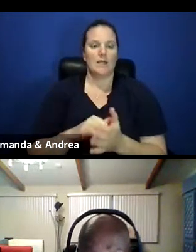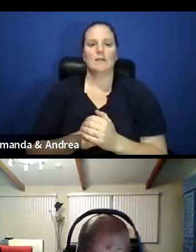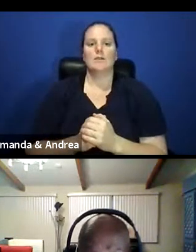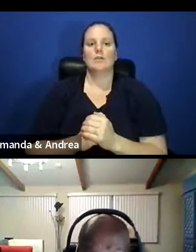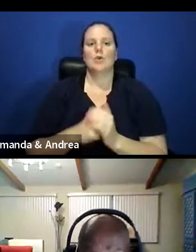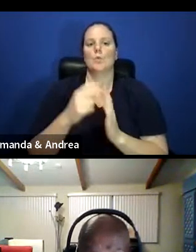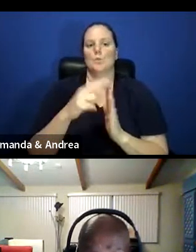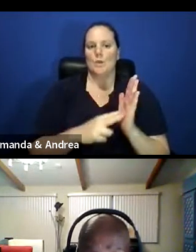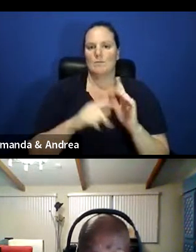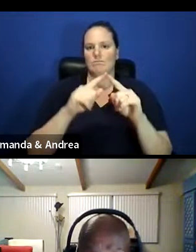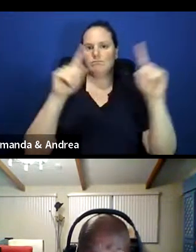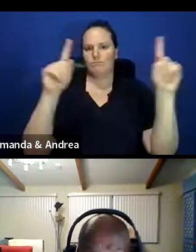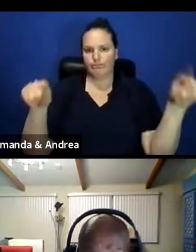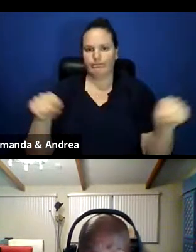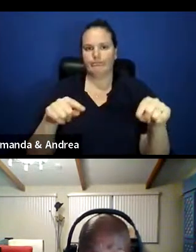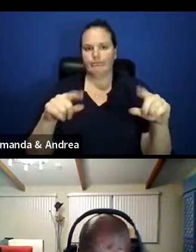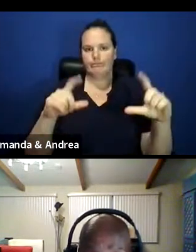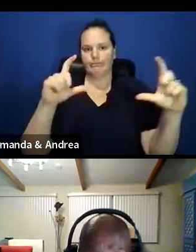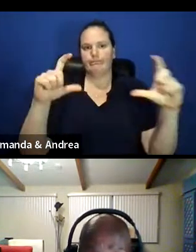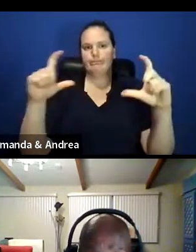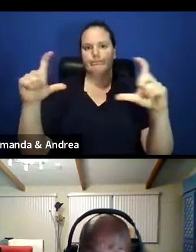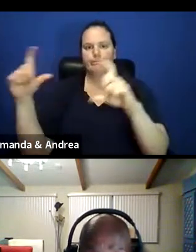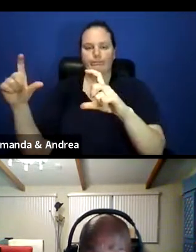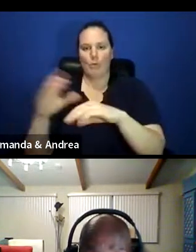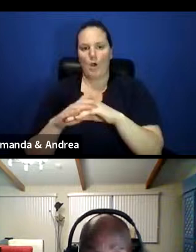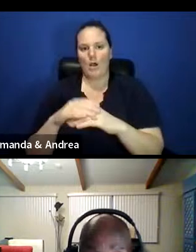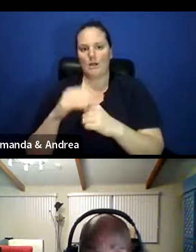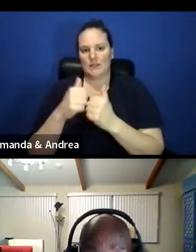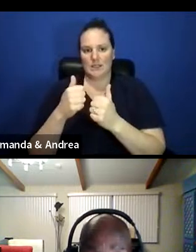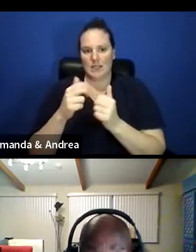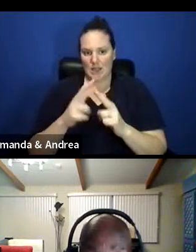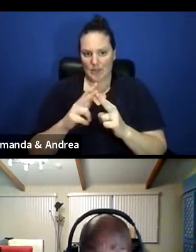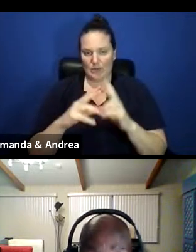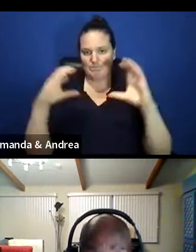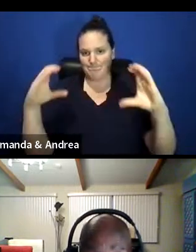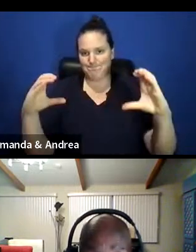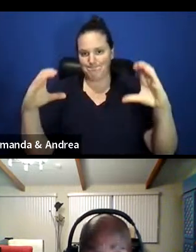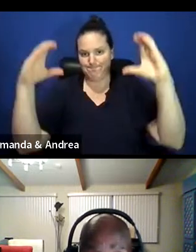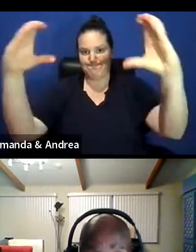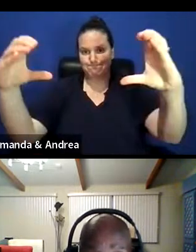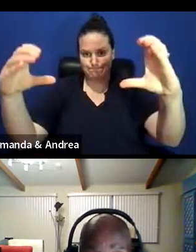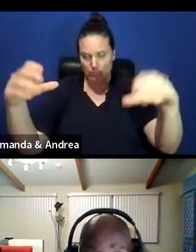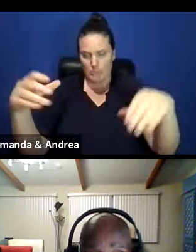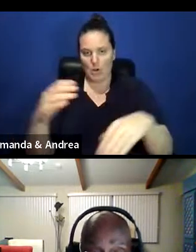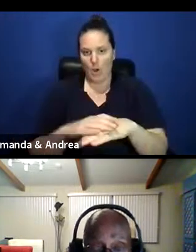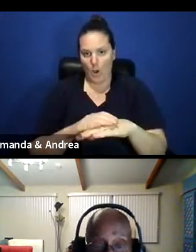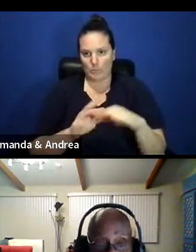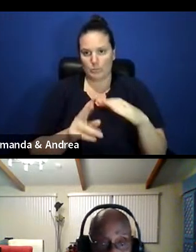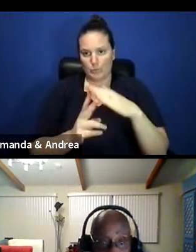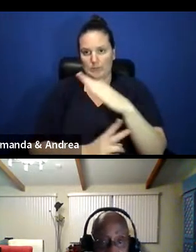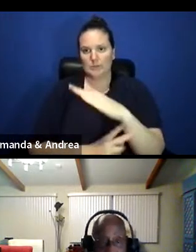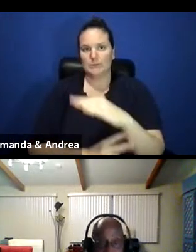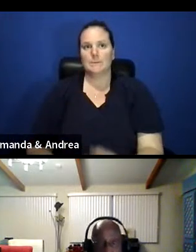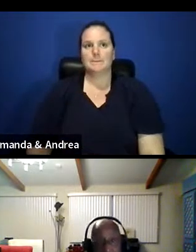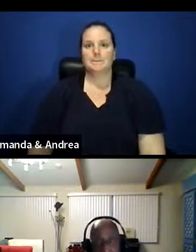the plaques that adorn either quadrant of the bridge,